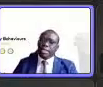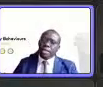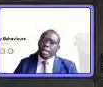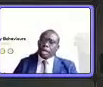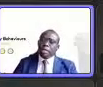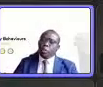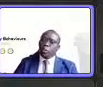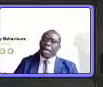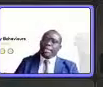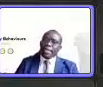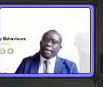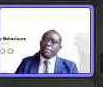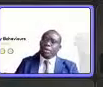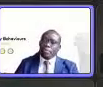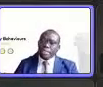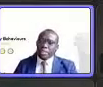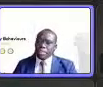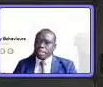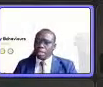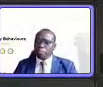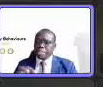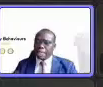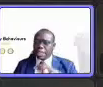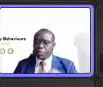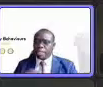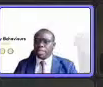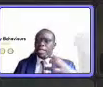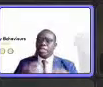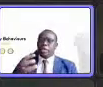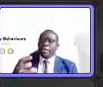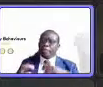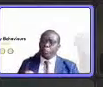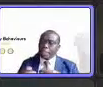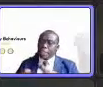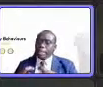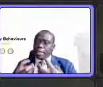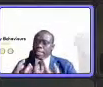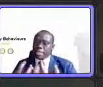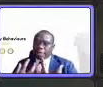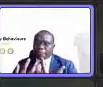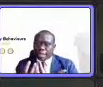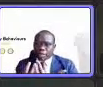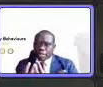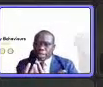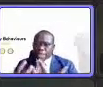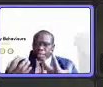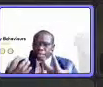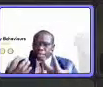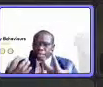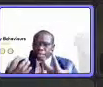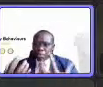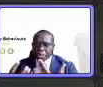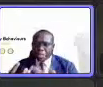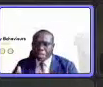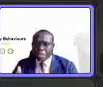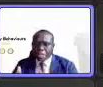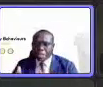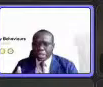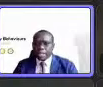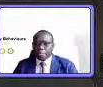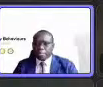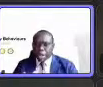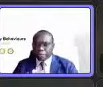while they have the raw materials that are basically required. So if we, as African continent and